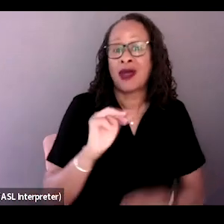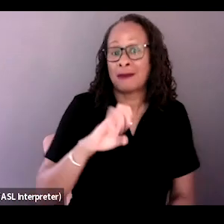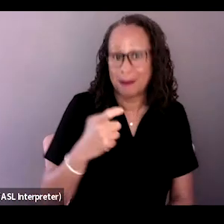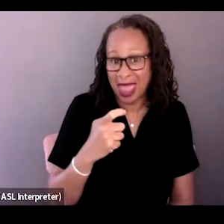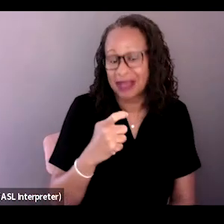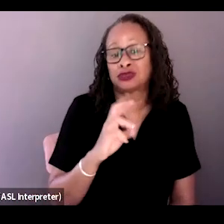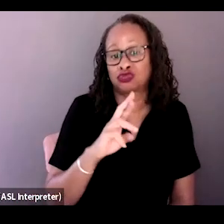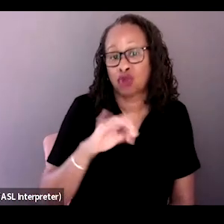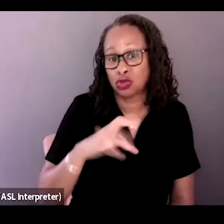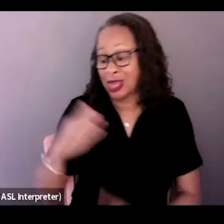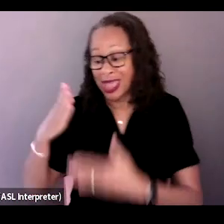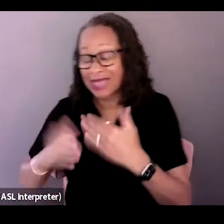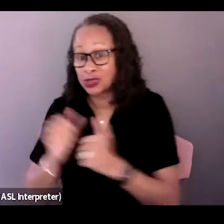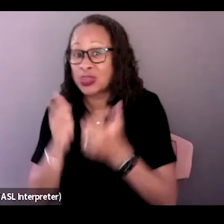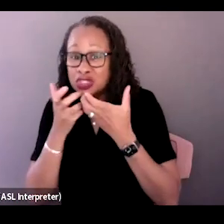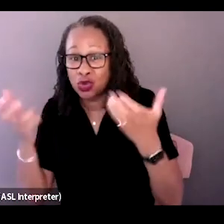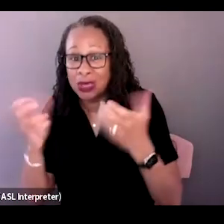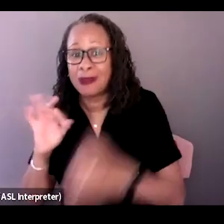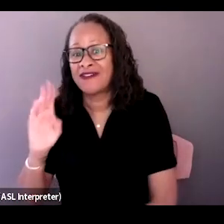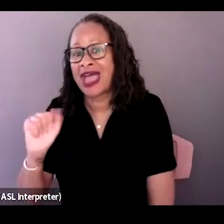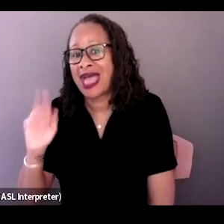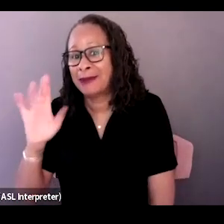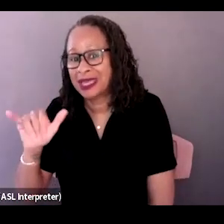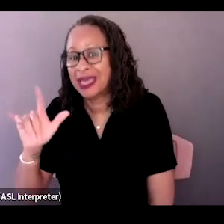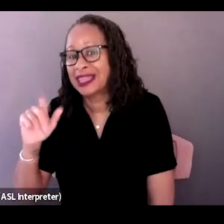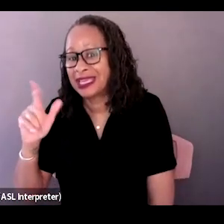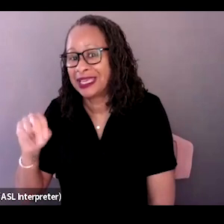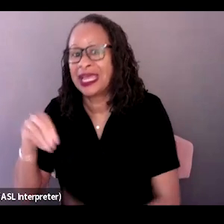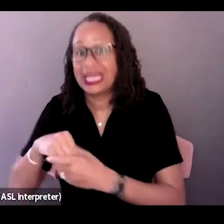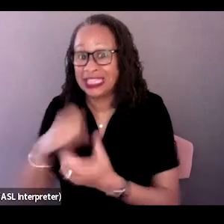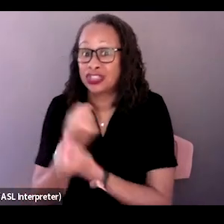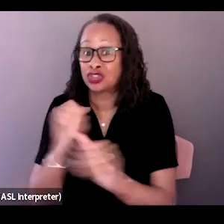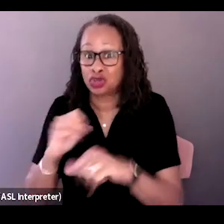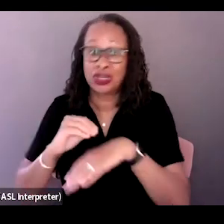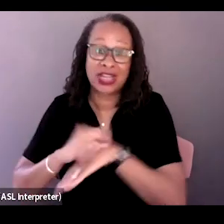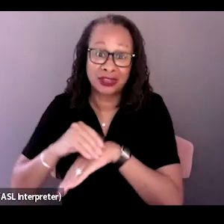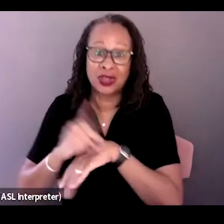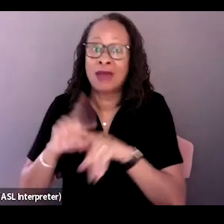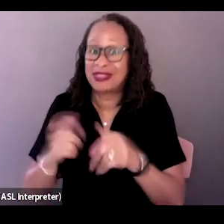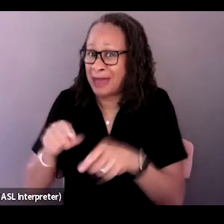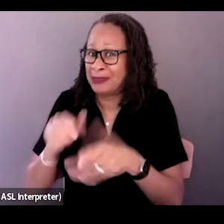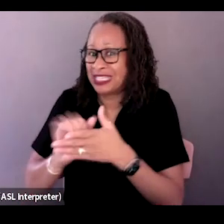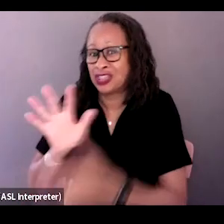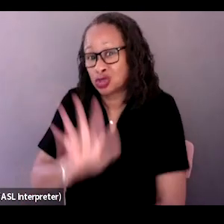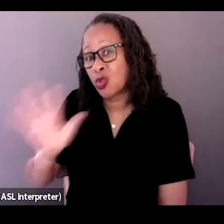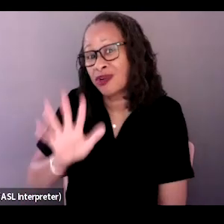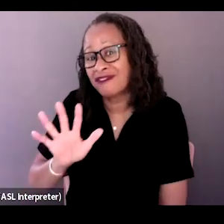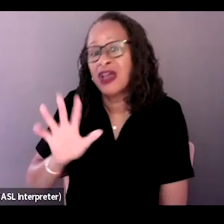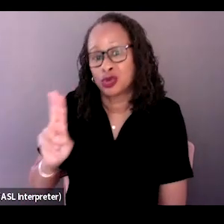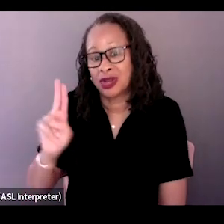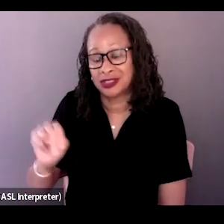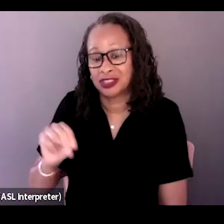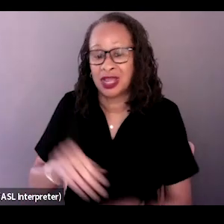Abbie Lincoln, but in the Security Council. That happens in the sort of United Nations. And the call with the drum in the beginning